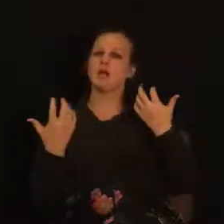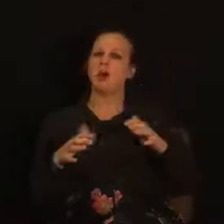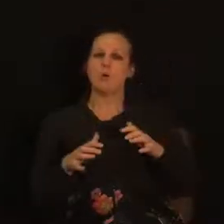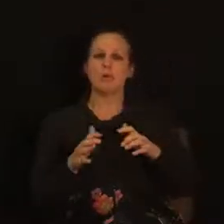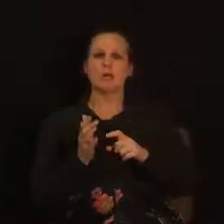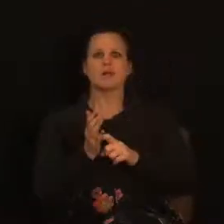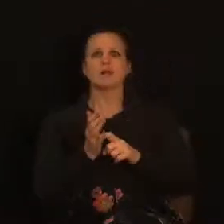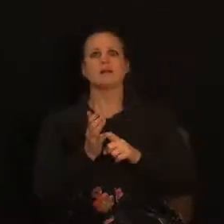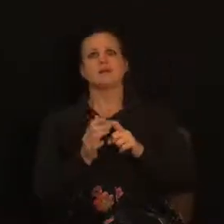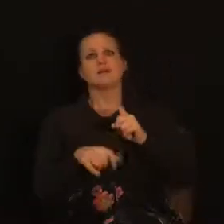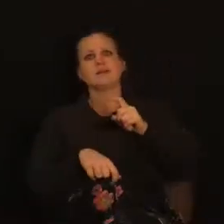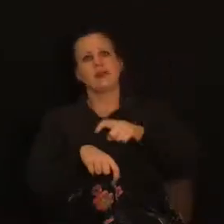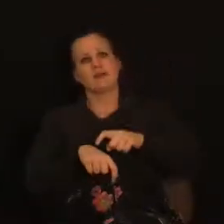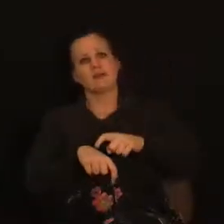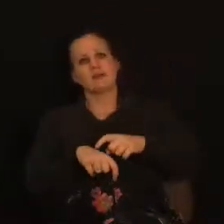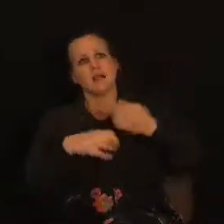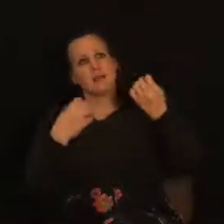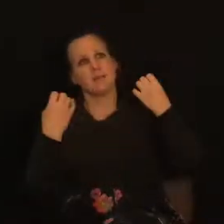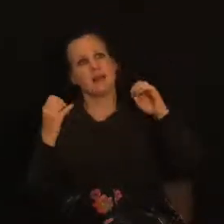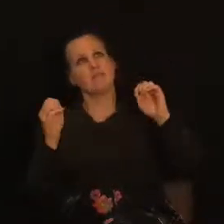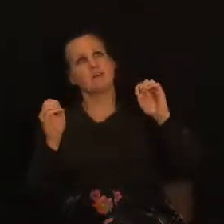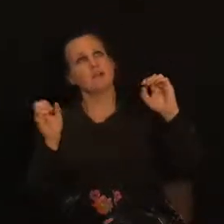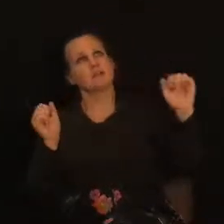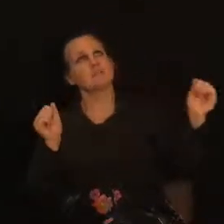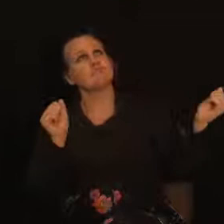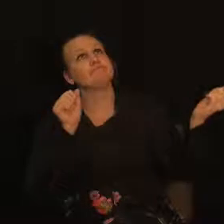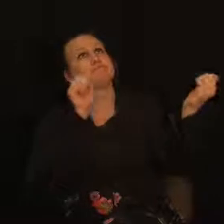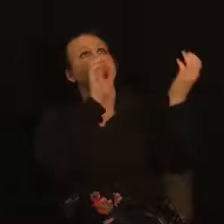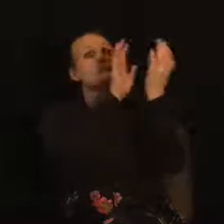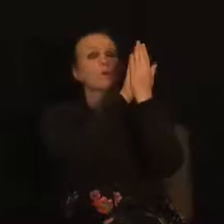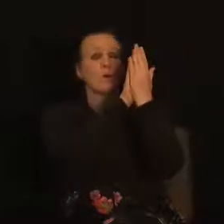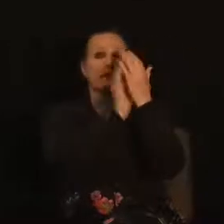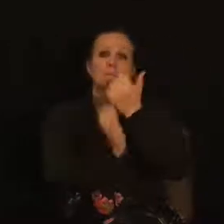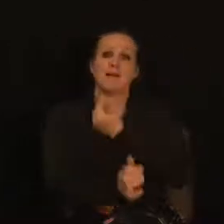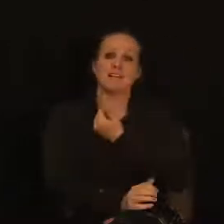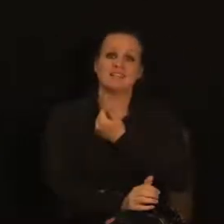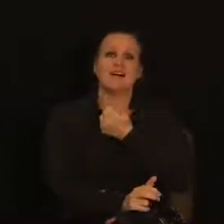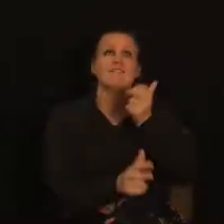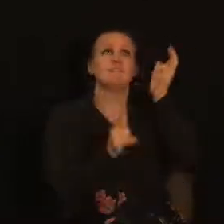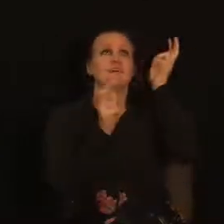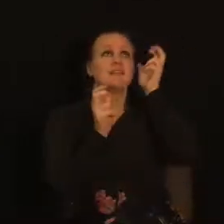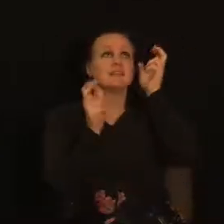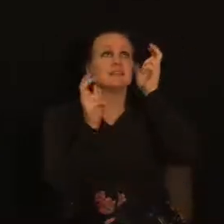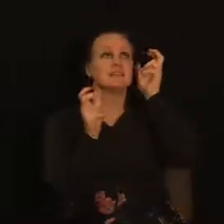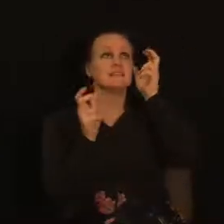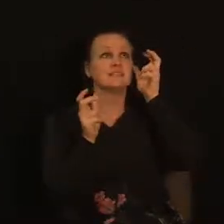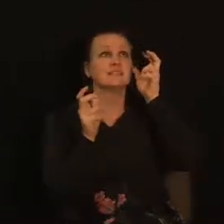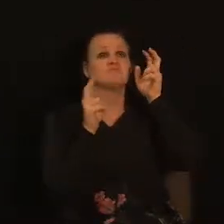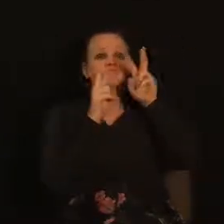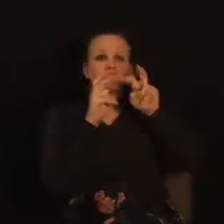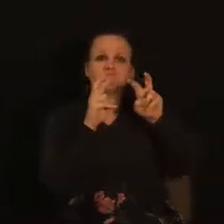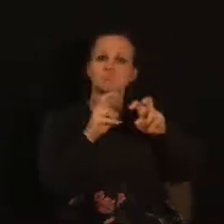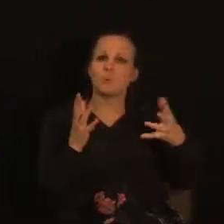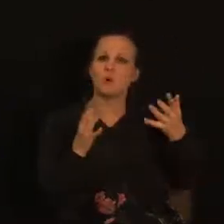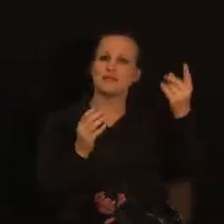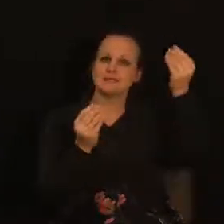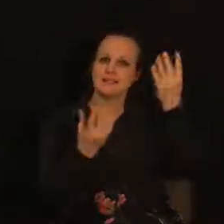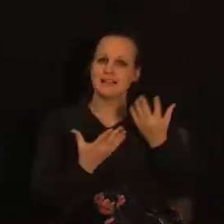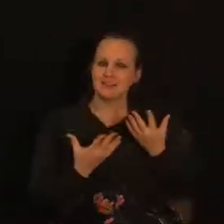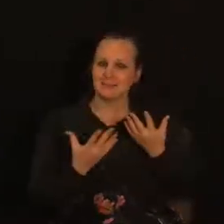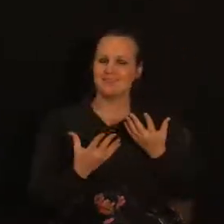effort to actually go to the Lord myself and hear what he's saying. So I want